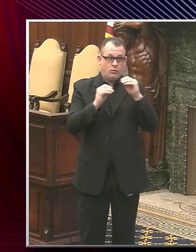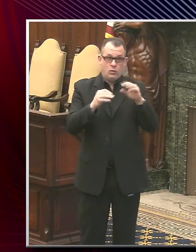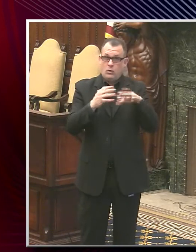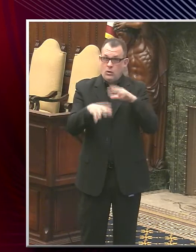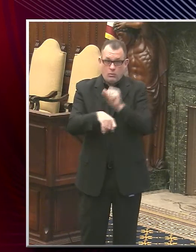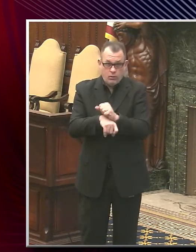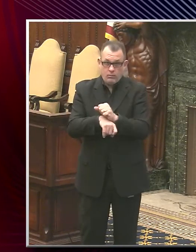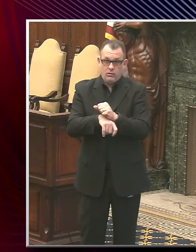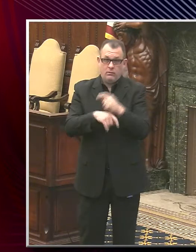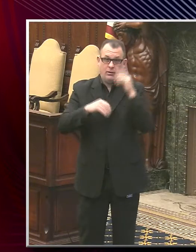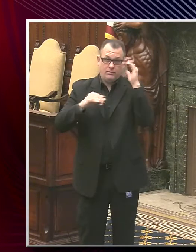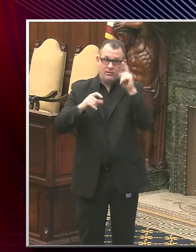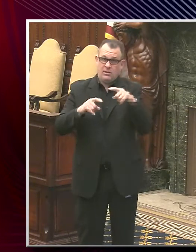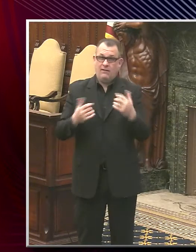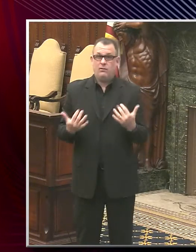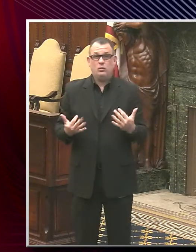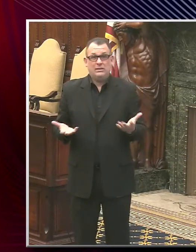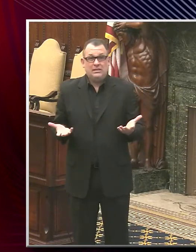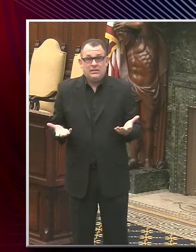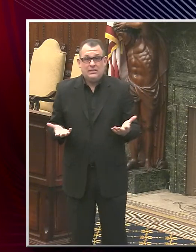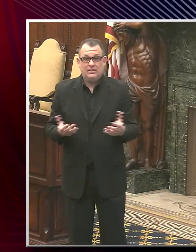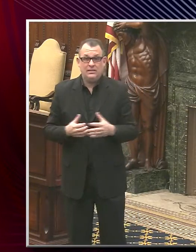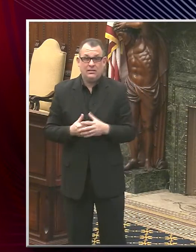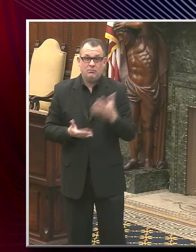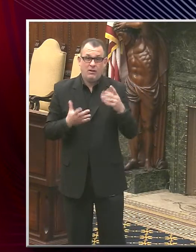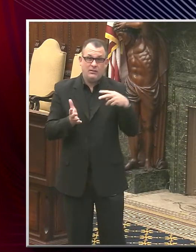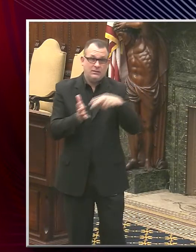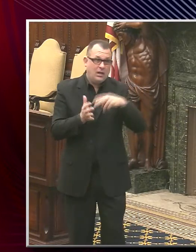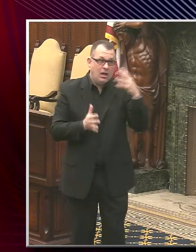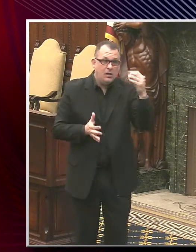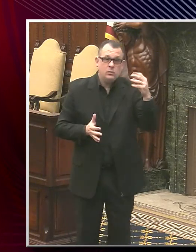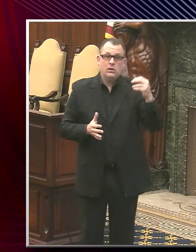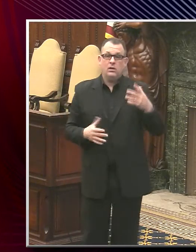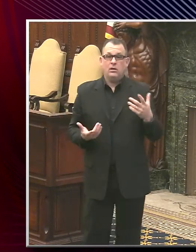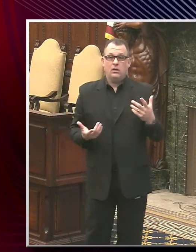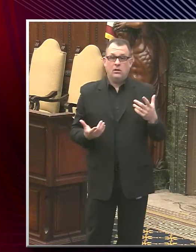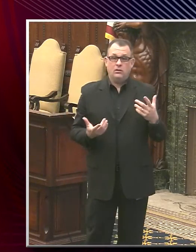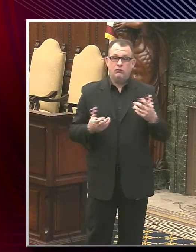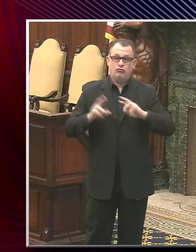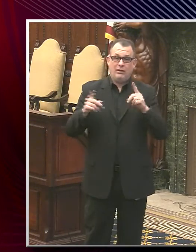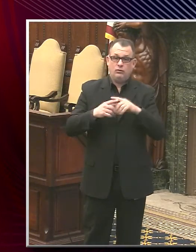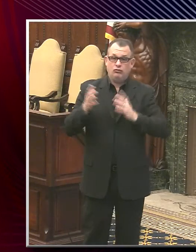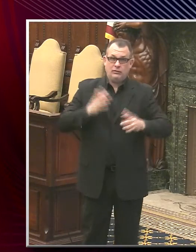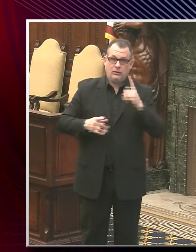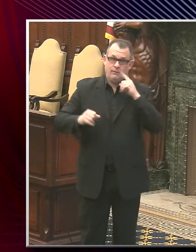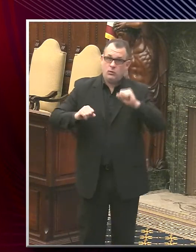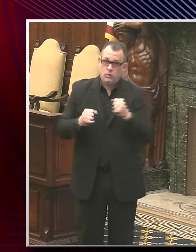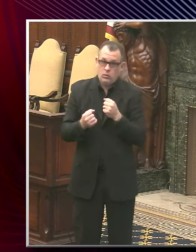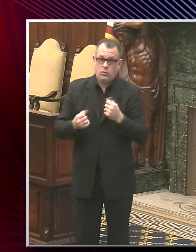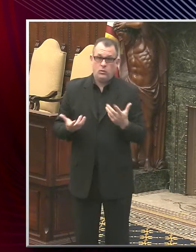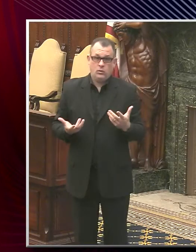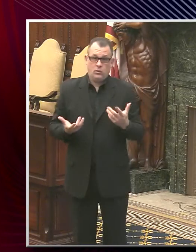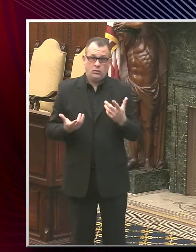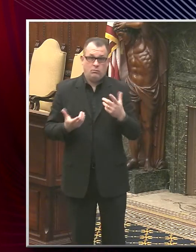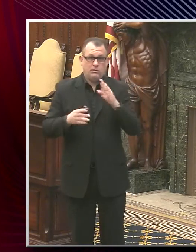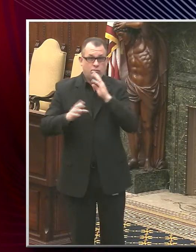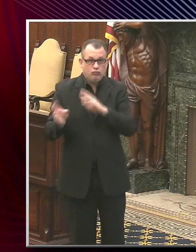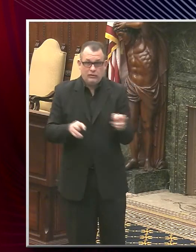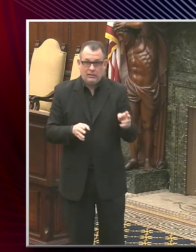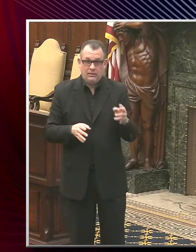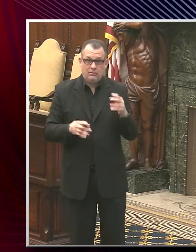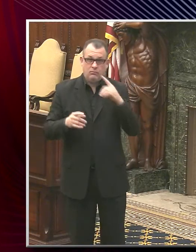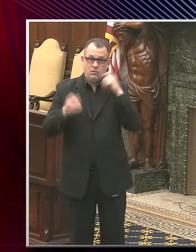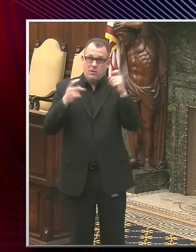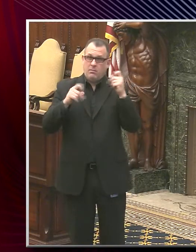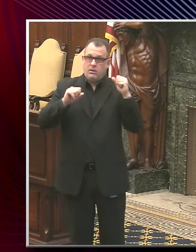you may have to wait. And you may have to wait outdoors, so come dressed for the cold and be prepared. If there are too many people that come, you may be